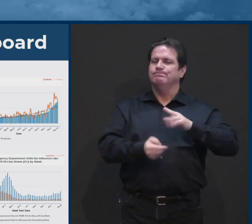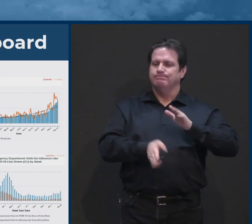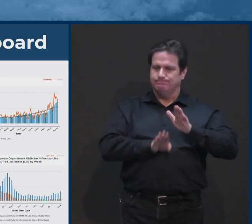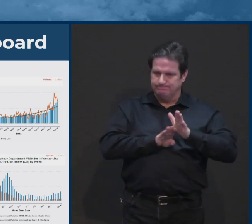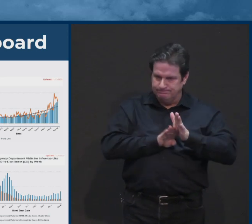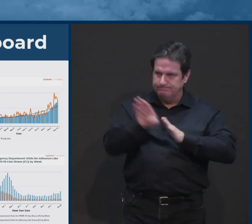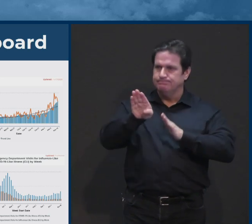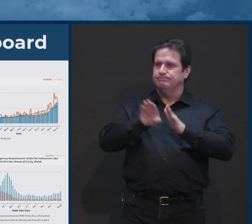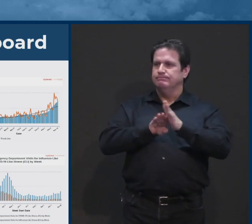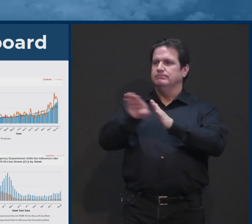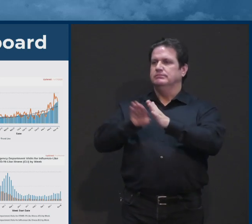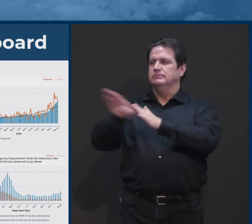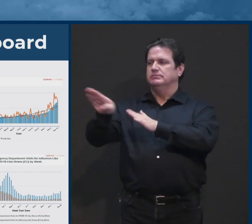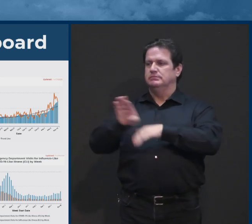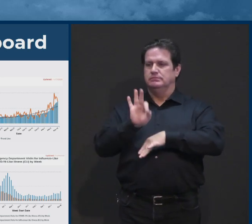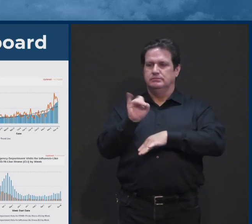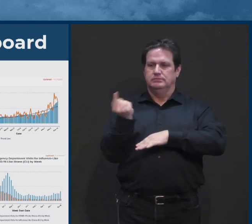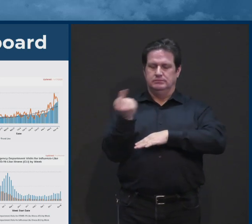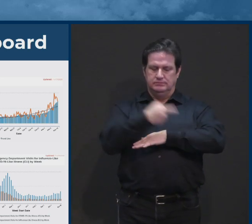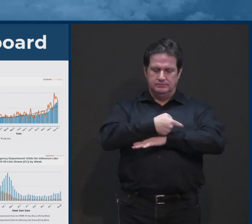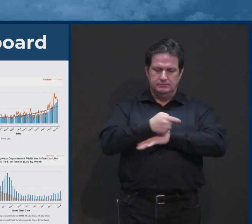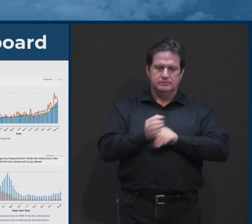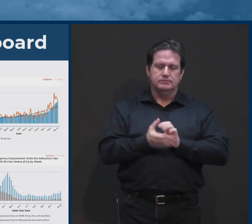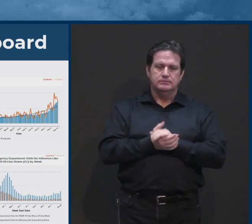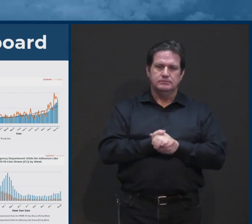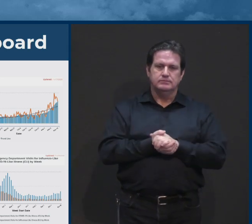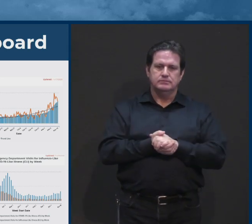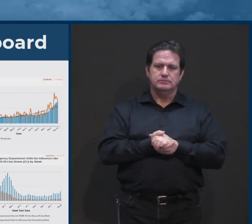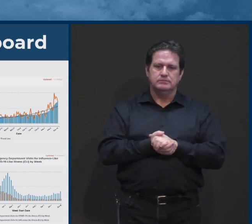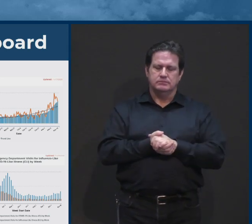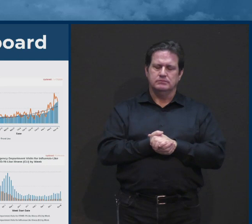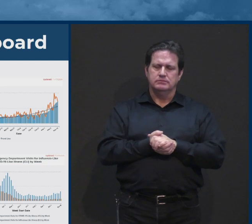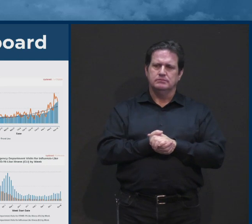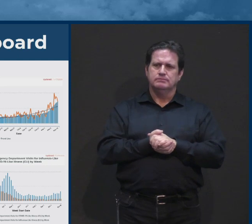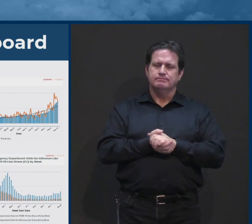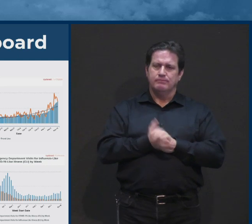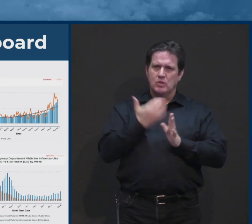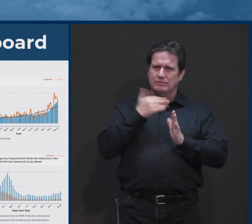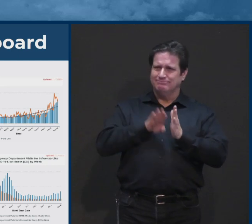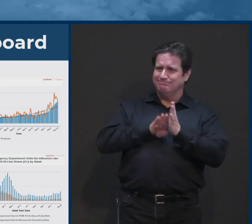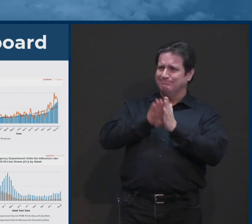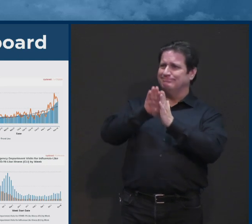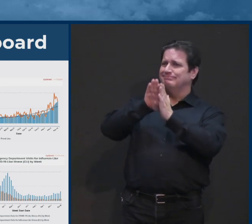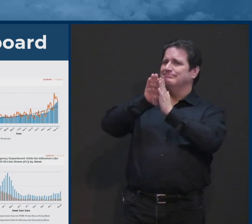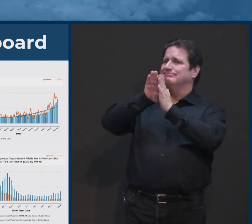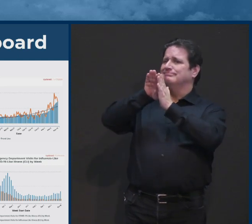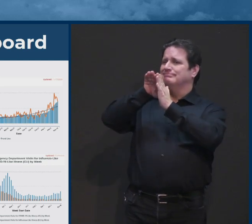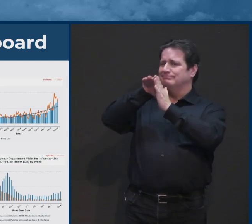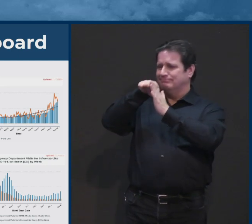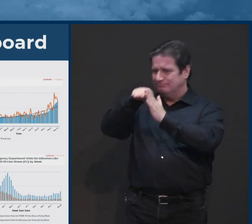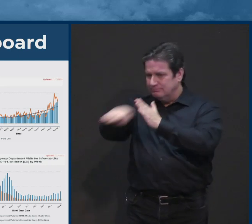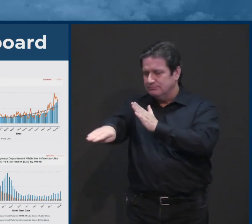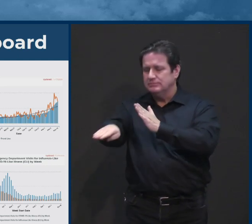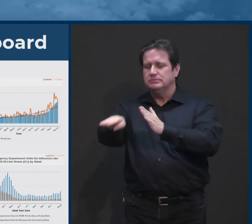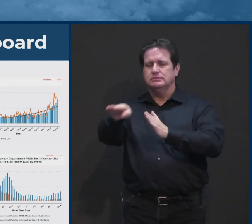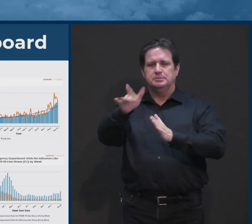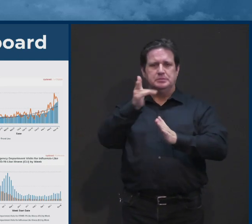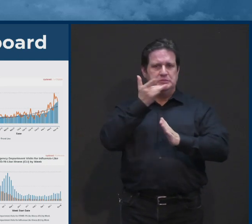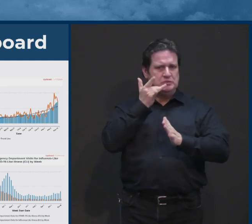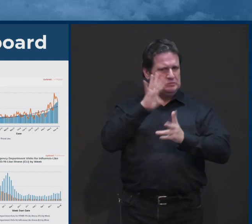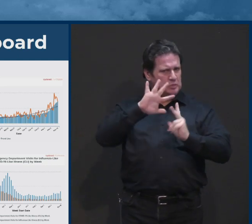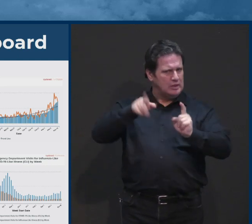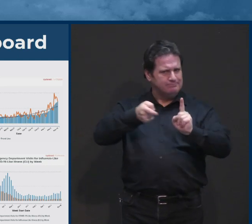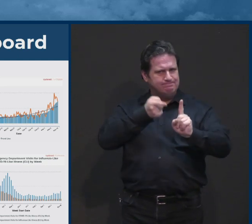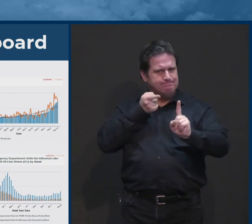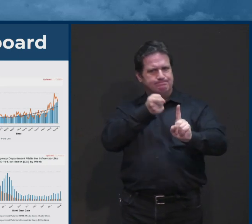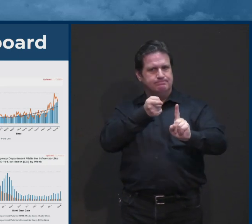when you look back over 90 days. We want to peak now and start heading in the right direction, and the